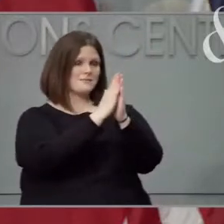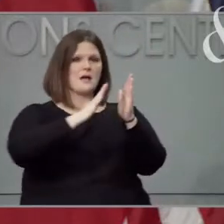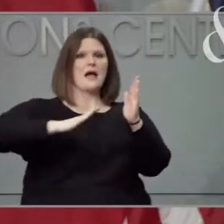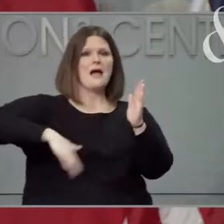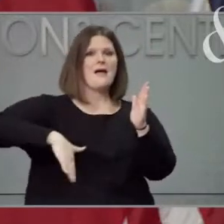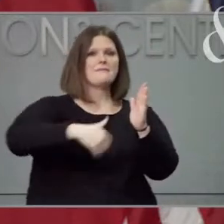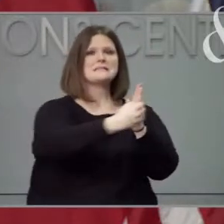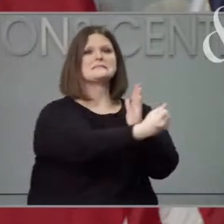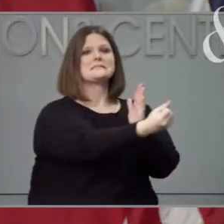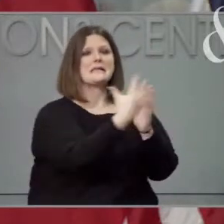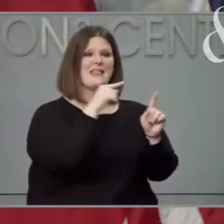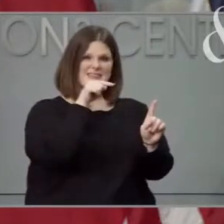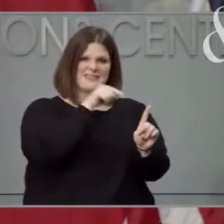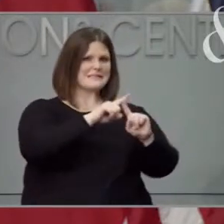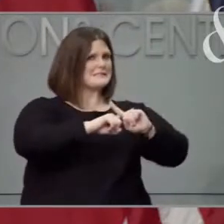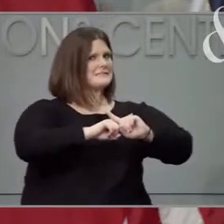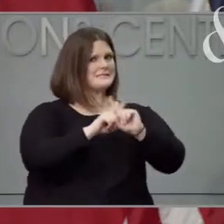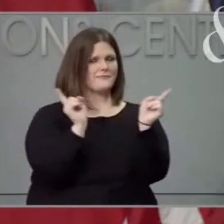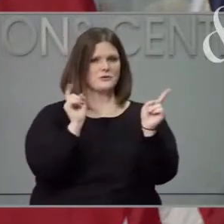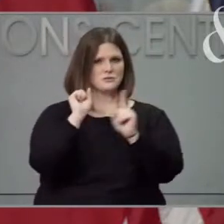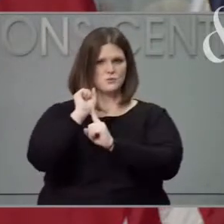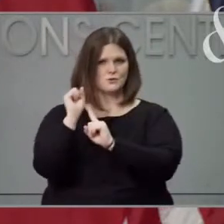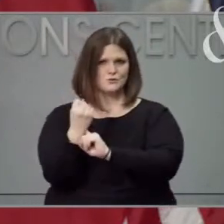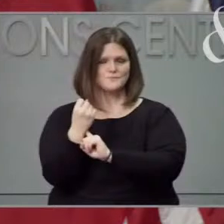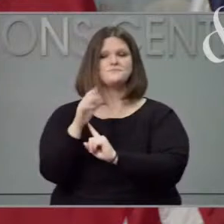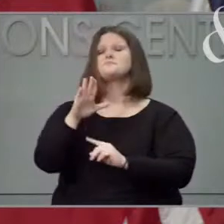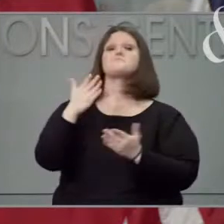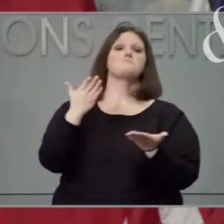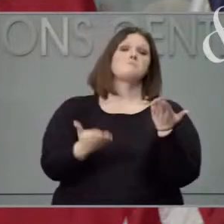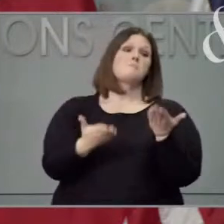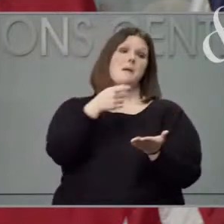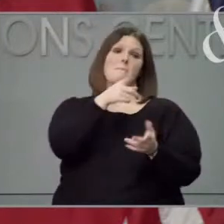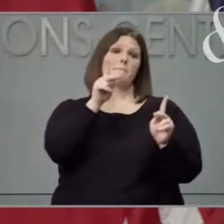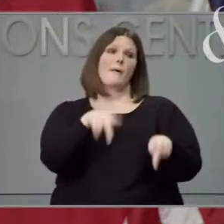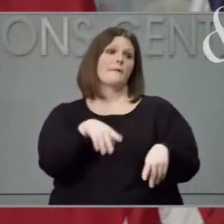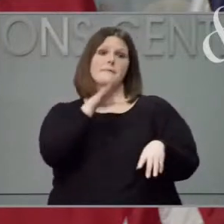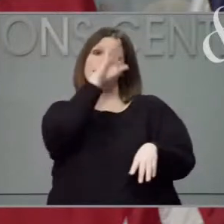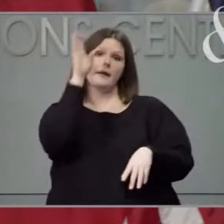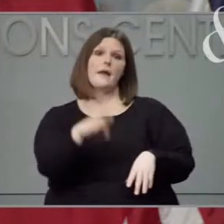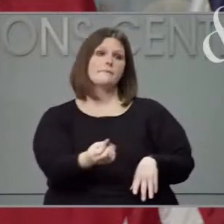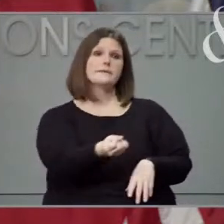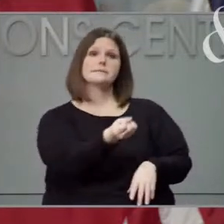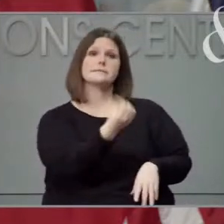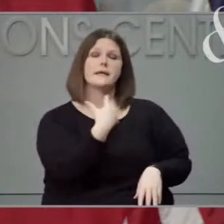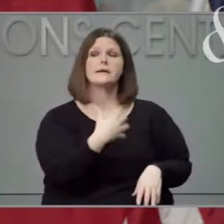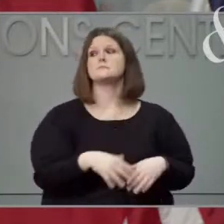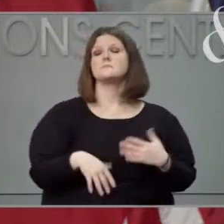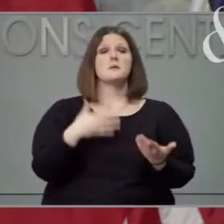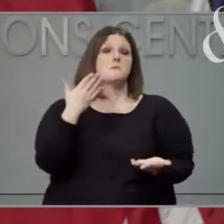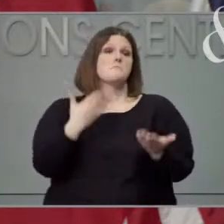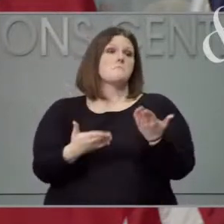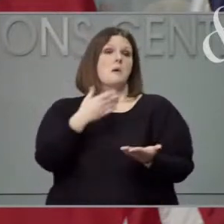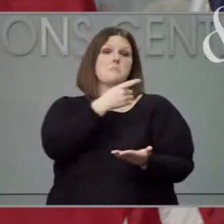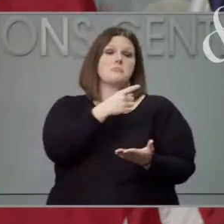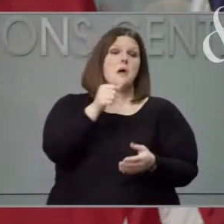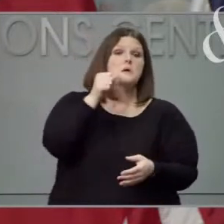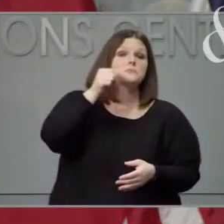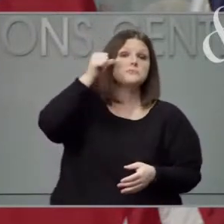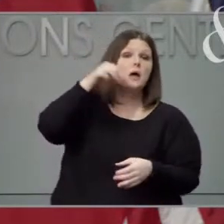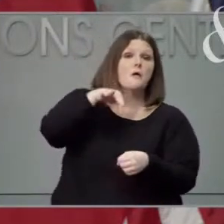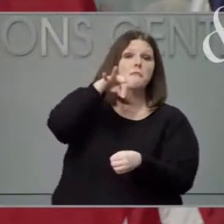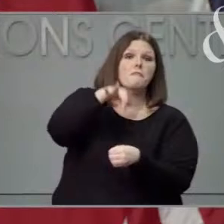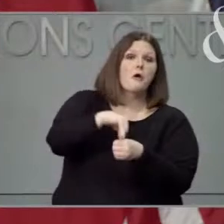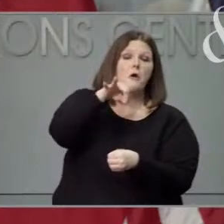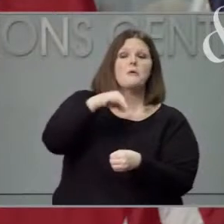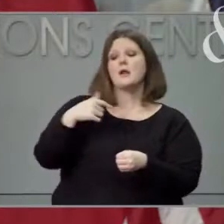returned to us. We may see a situation where an individual does not return that to us. They may have voted yesterday during the election,